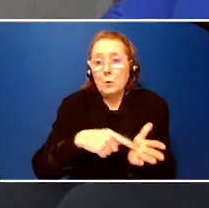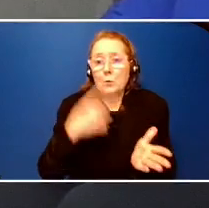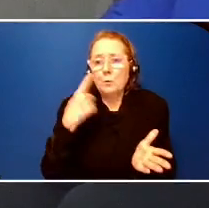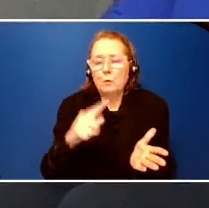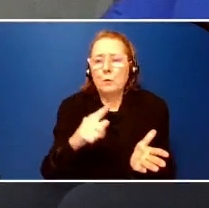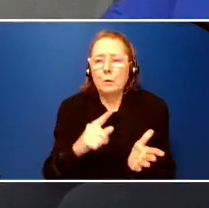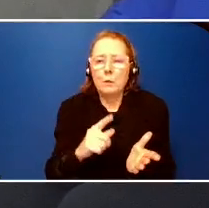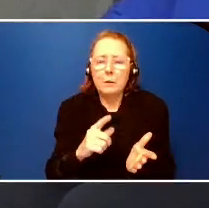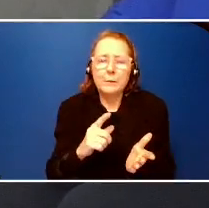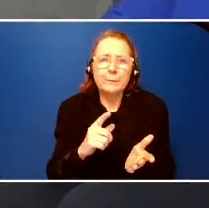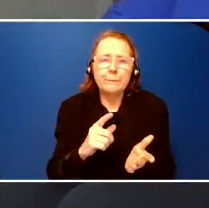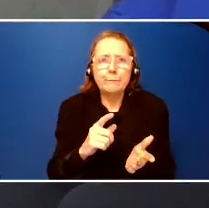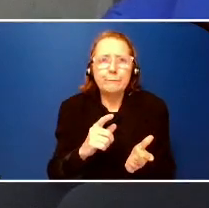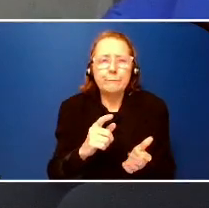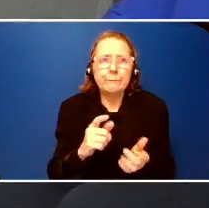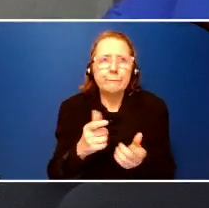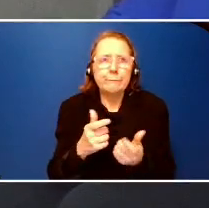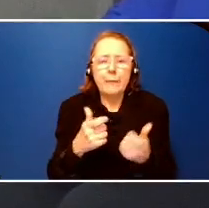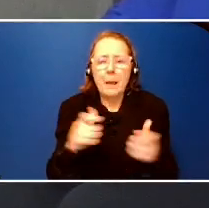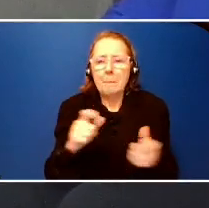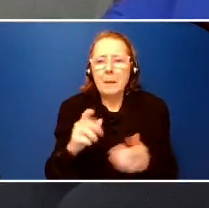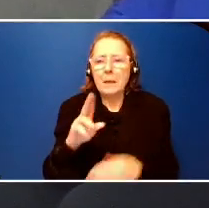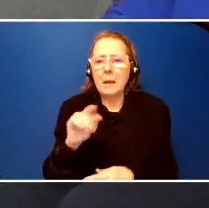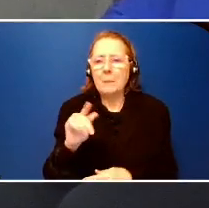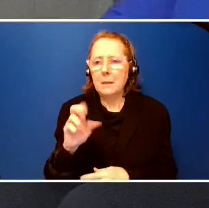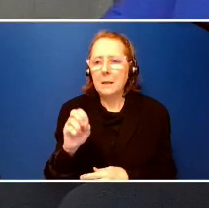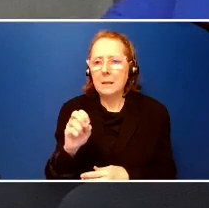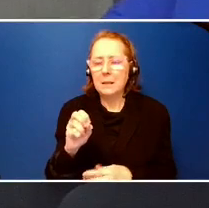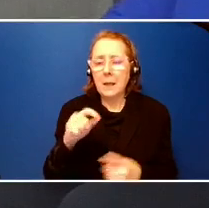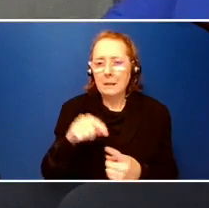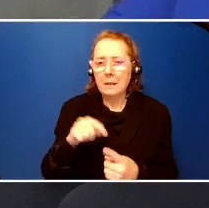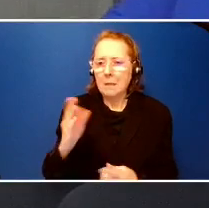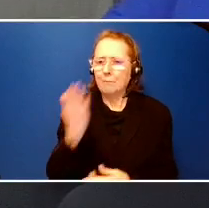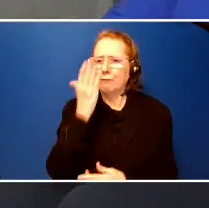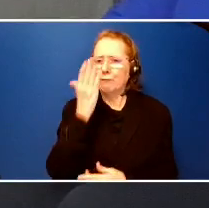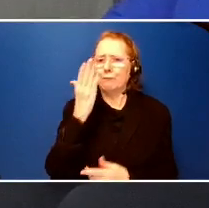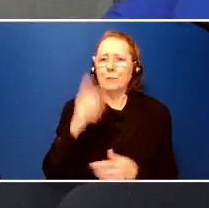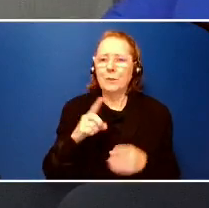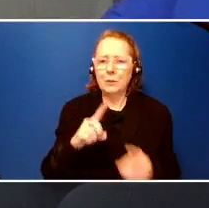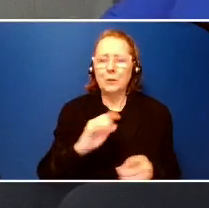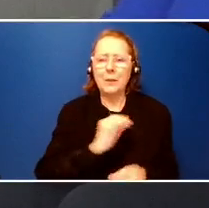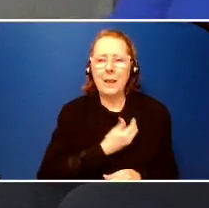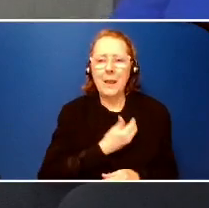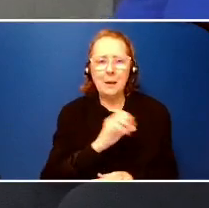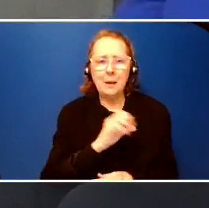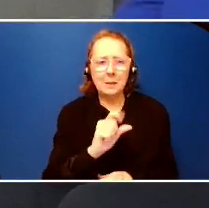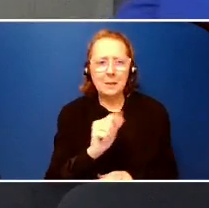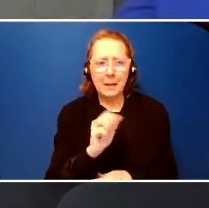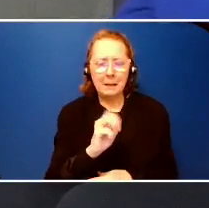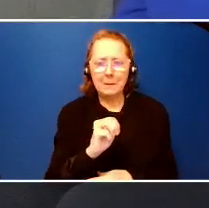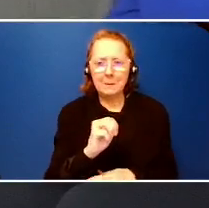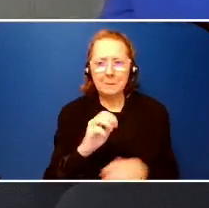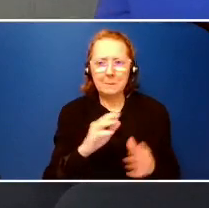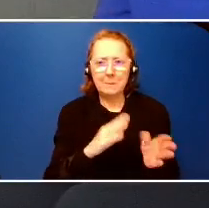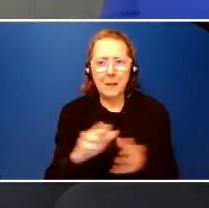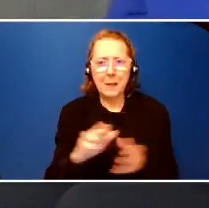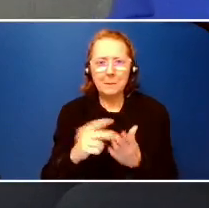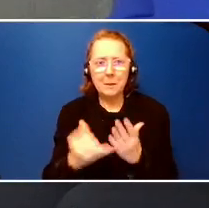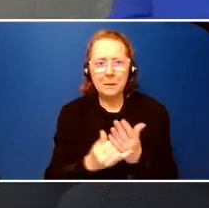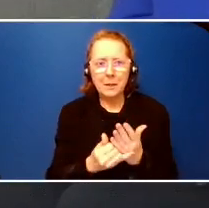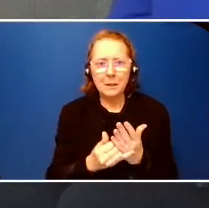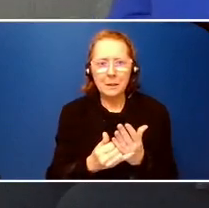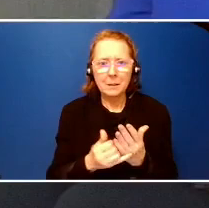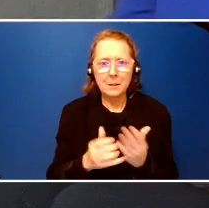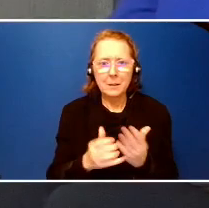of a robust update, and that really came to the forefront during the Our Salem planning project. So moving into the update of